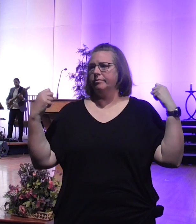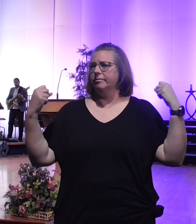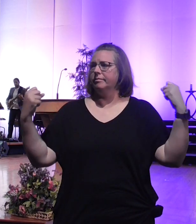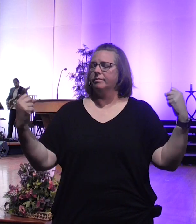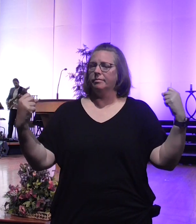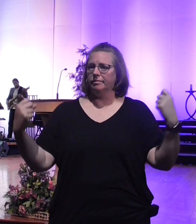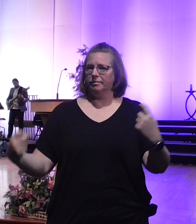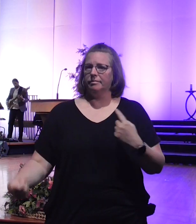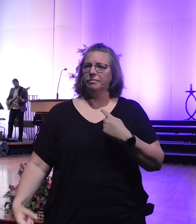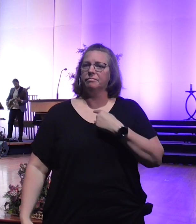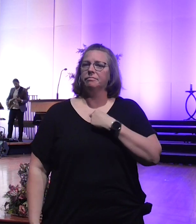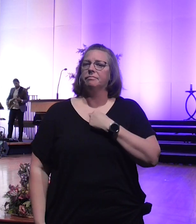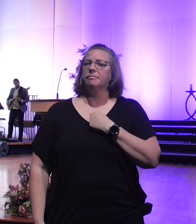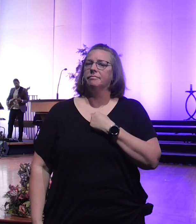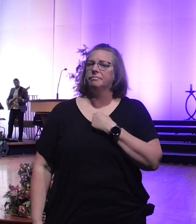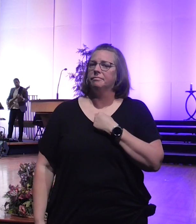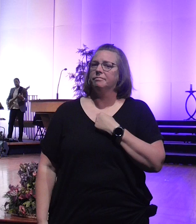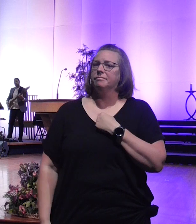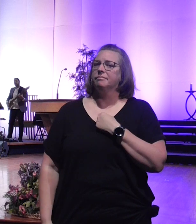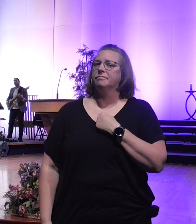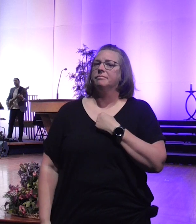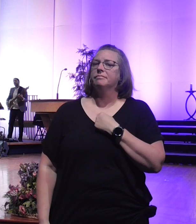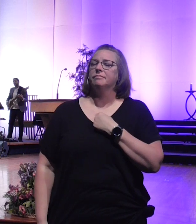heal me.